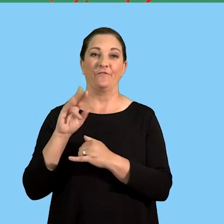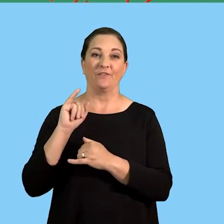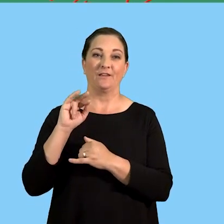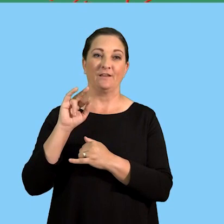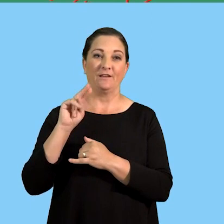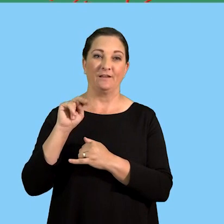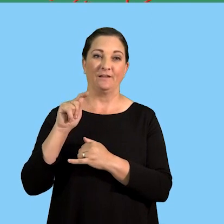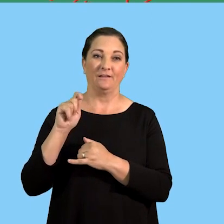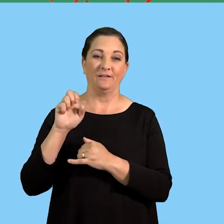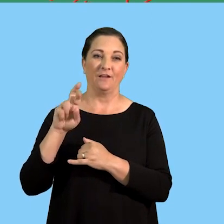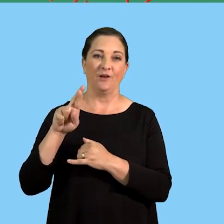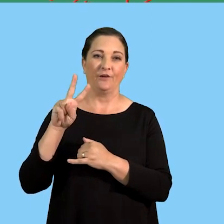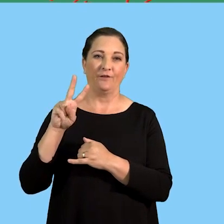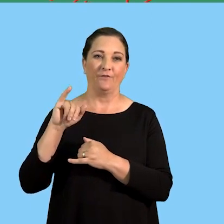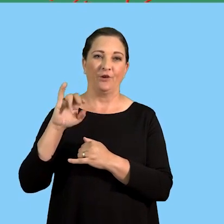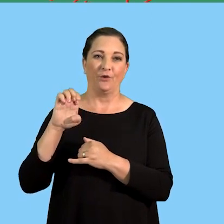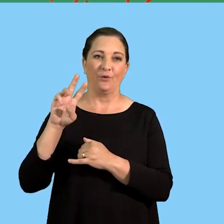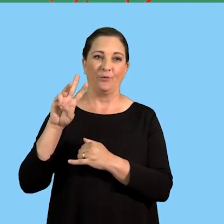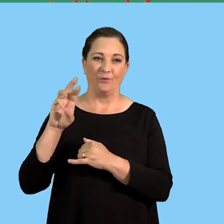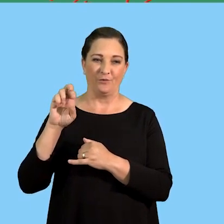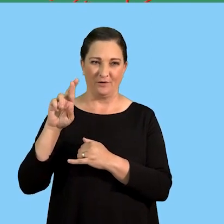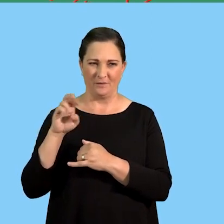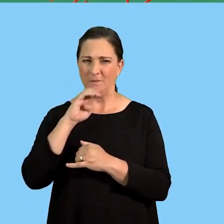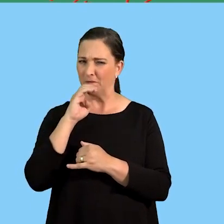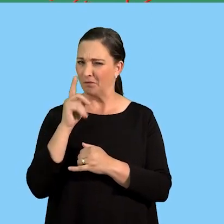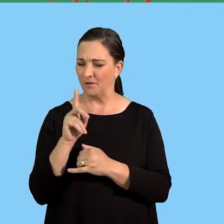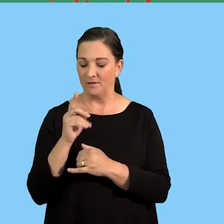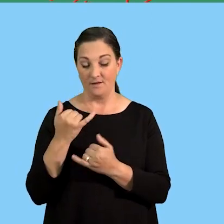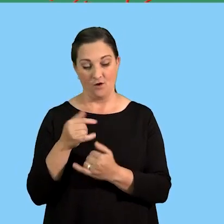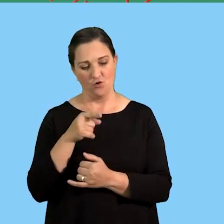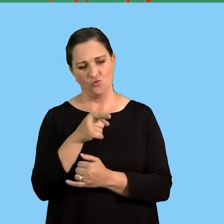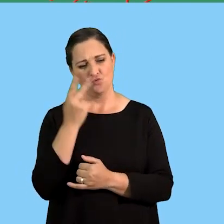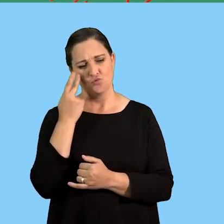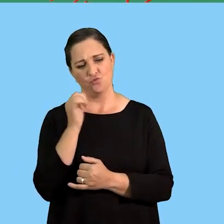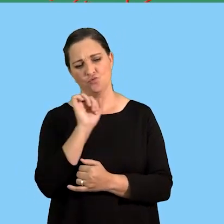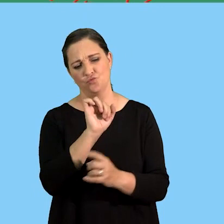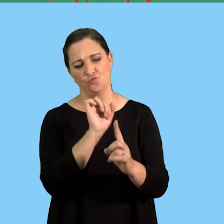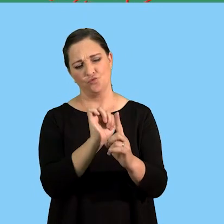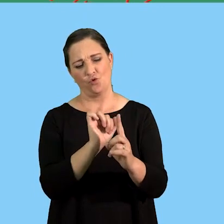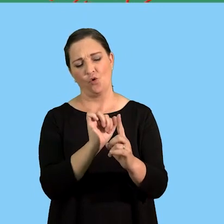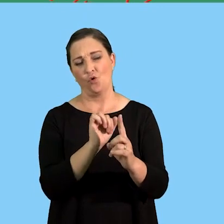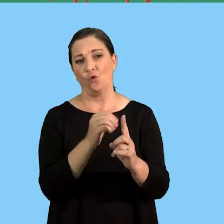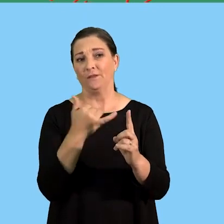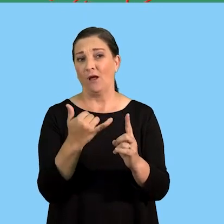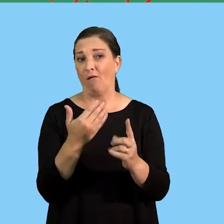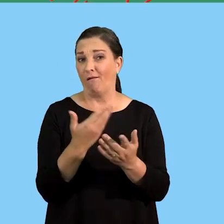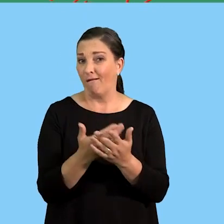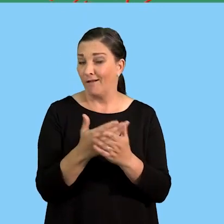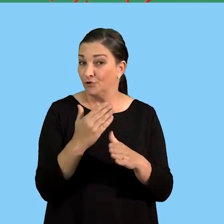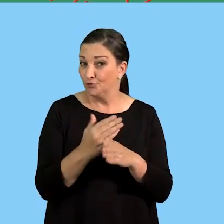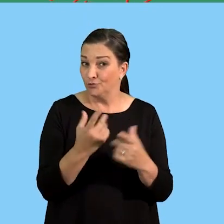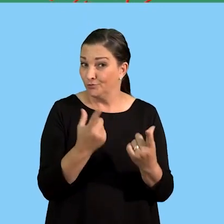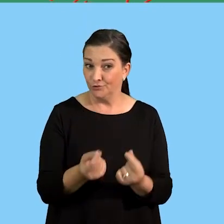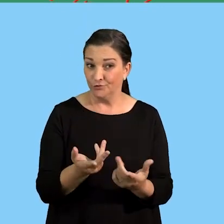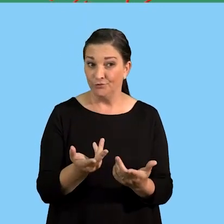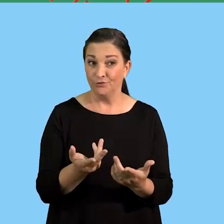The main reason for an interview is to determine a candidate's suitability for a specific job in an